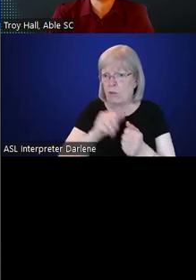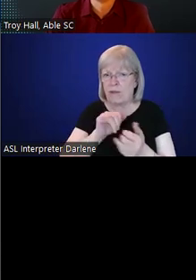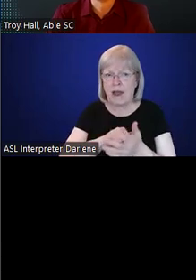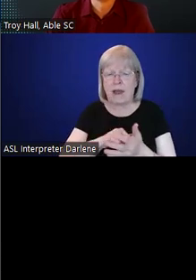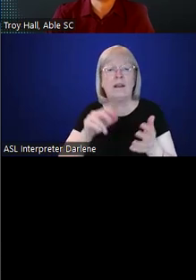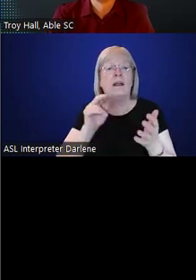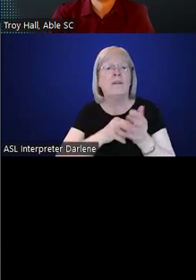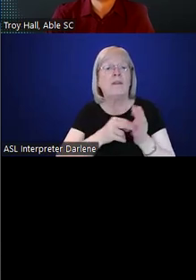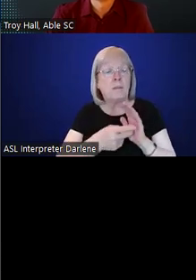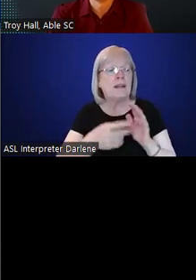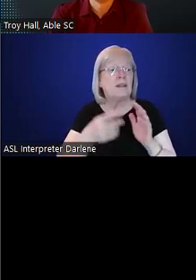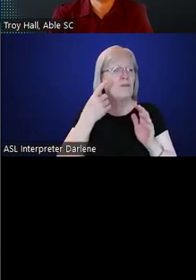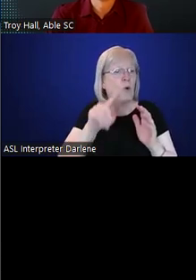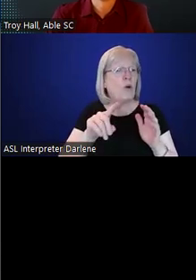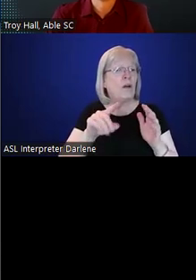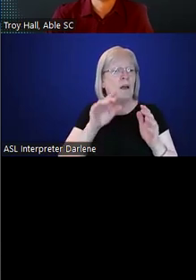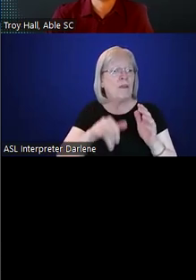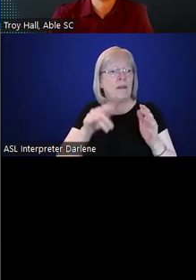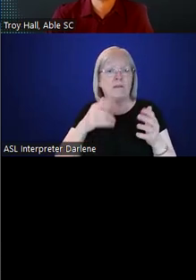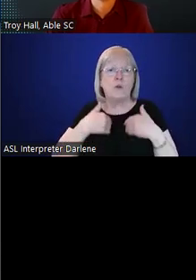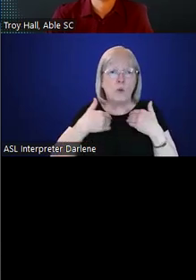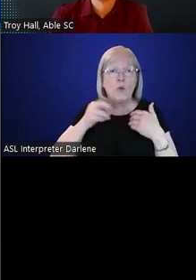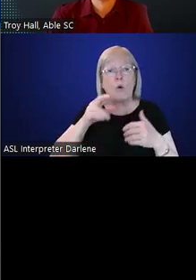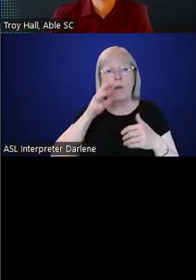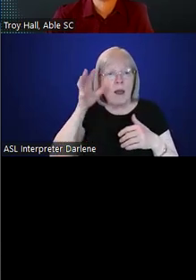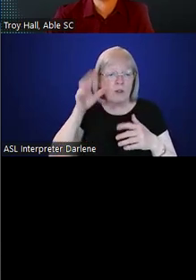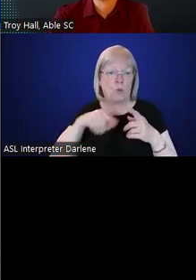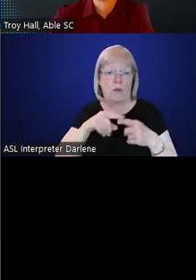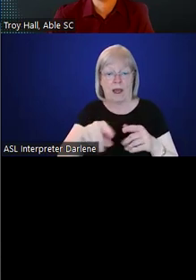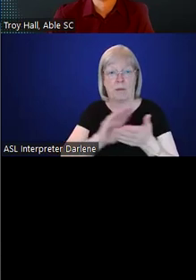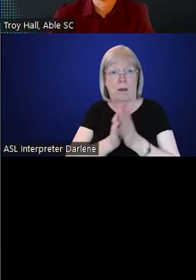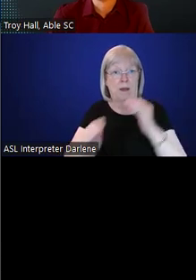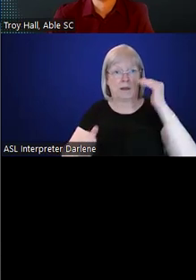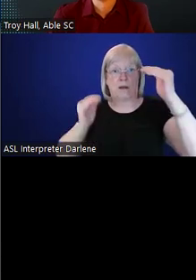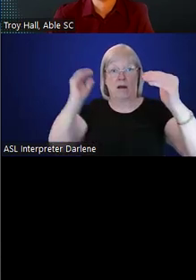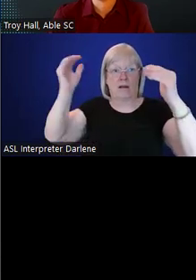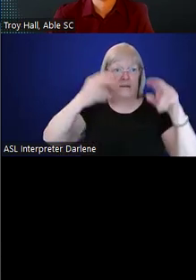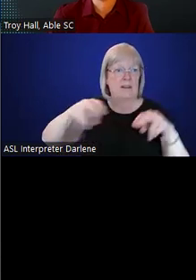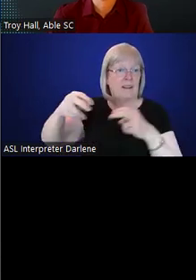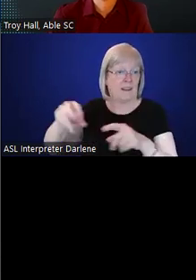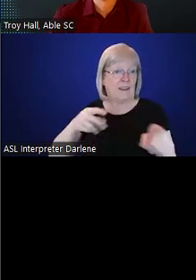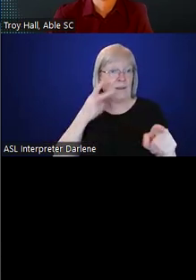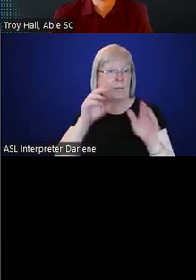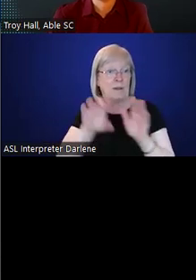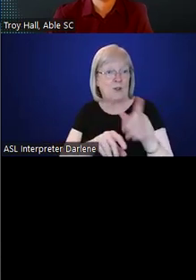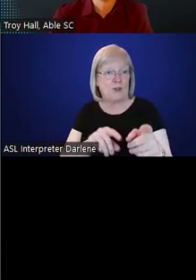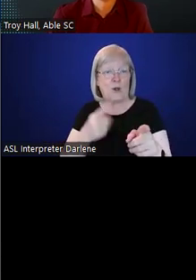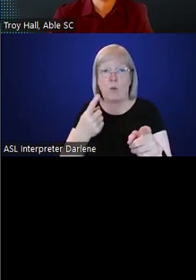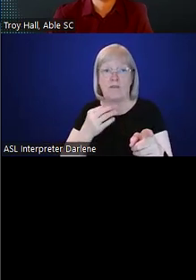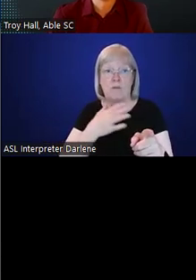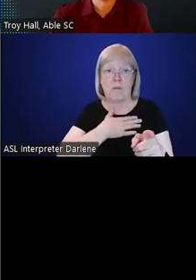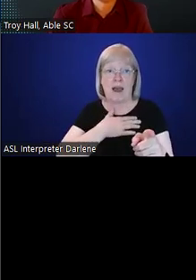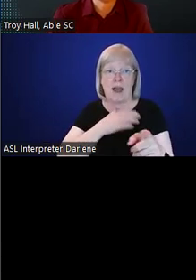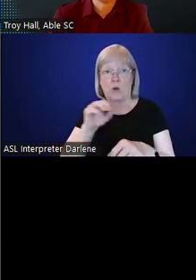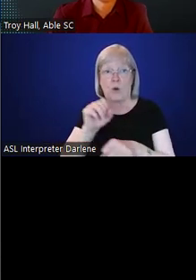and support youth as they transition into adulthood. So on the screen, you'll see a picture of one of my coworkers wearing a blue shirt